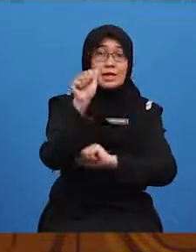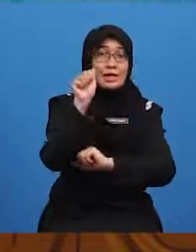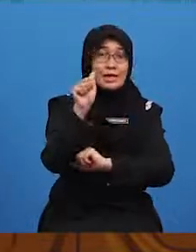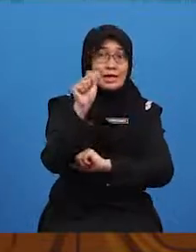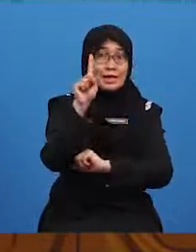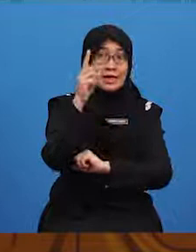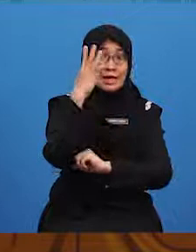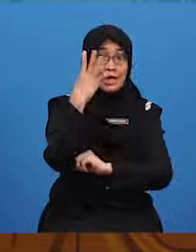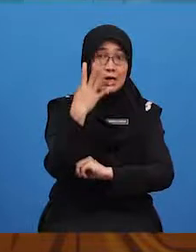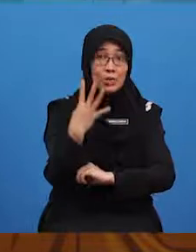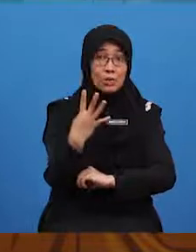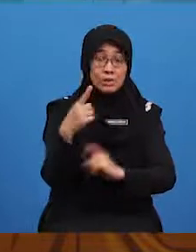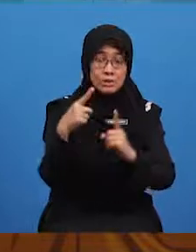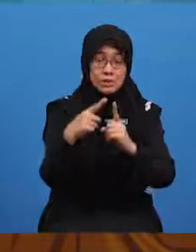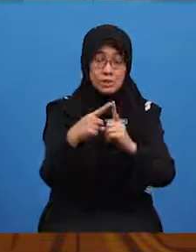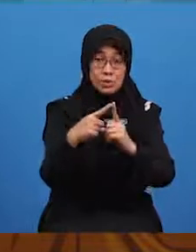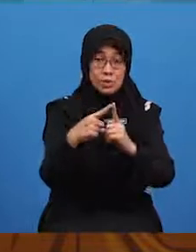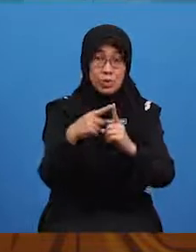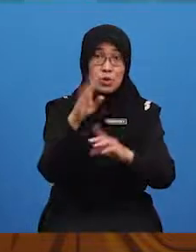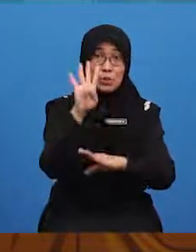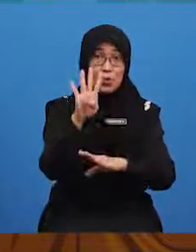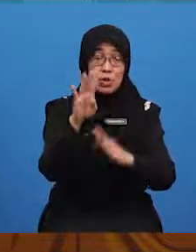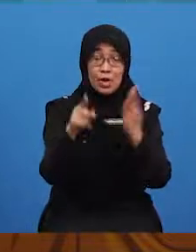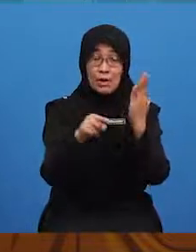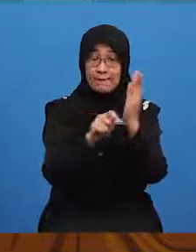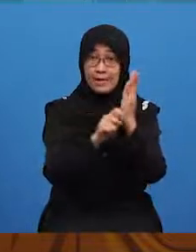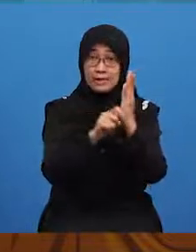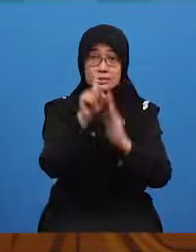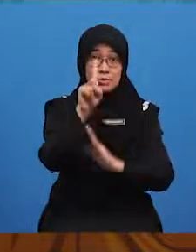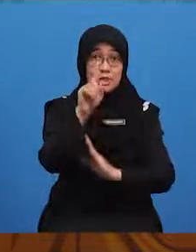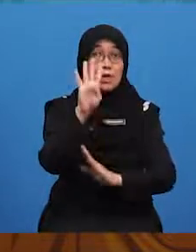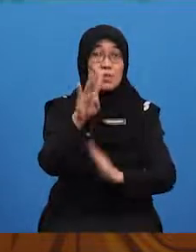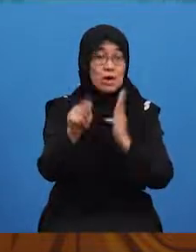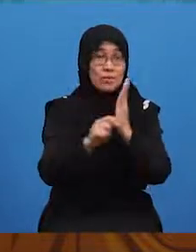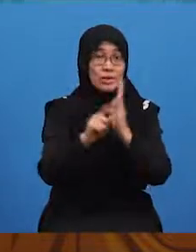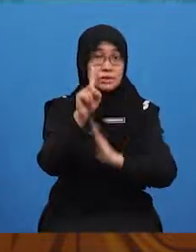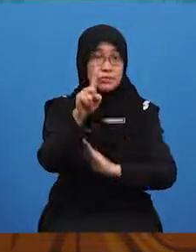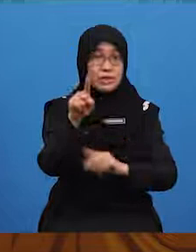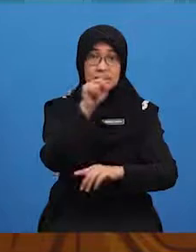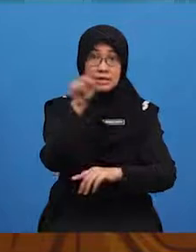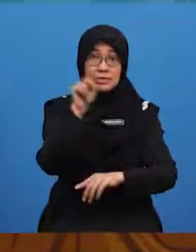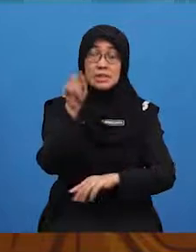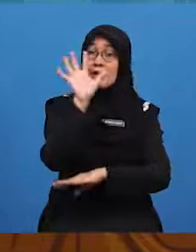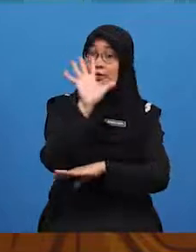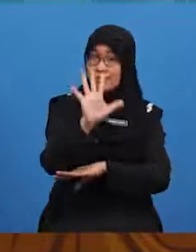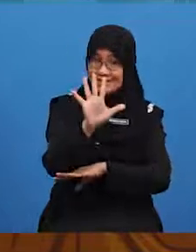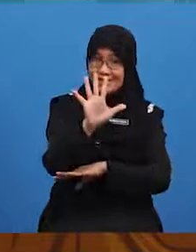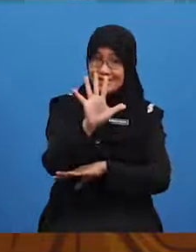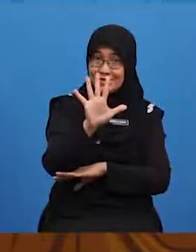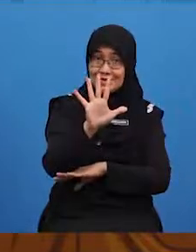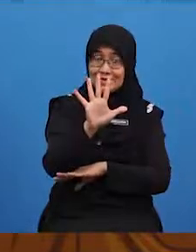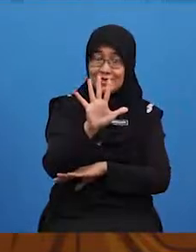to 4 plus 1, 4 plus 1 equals to